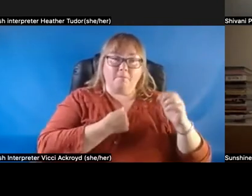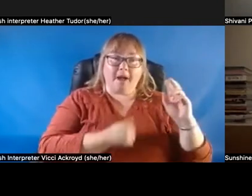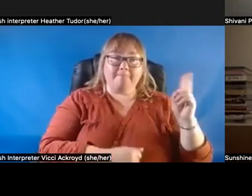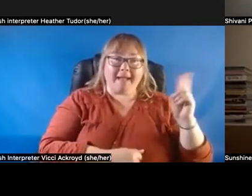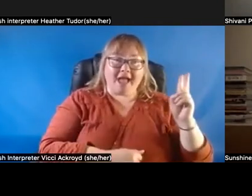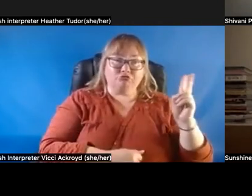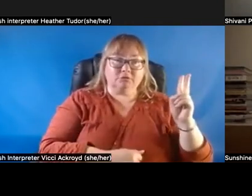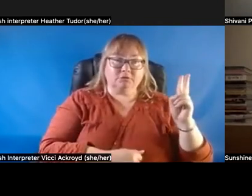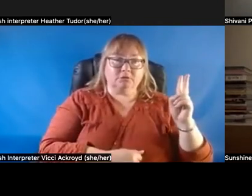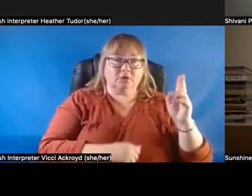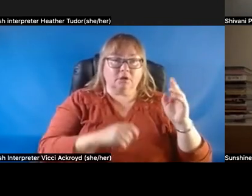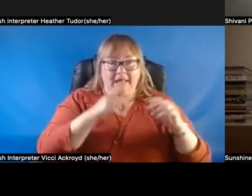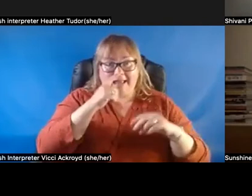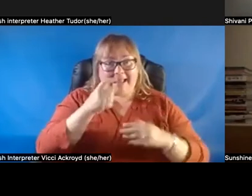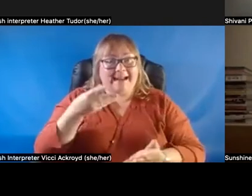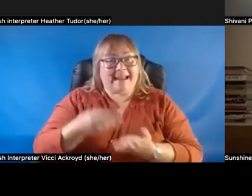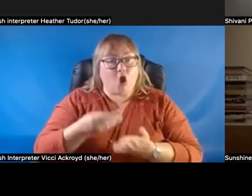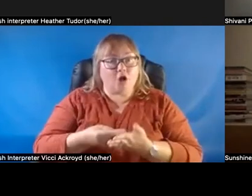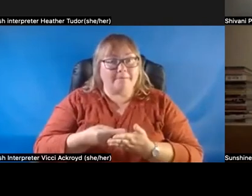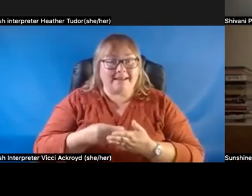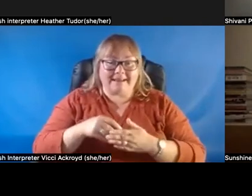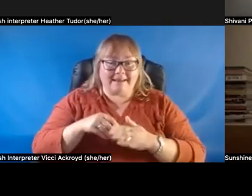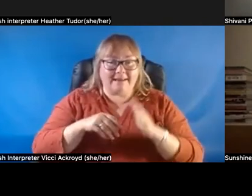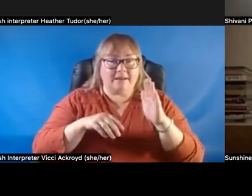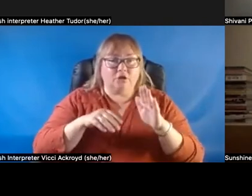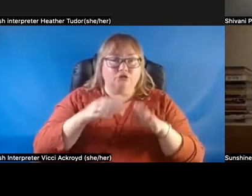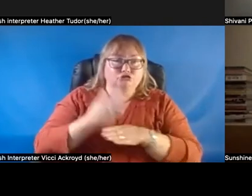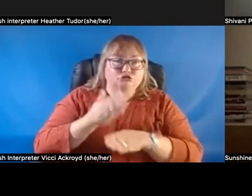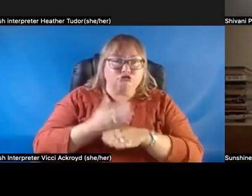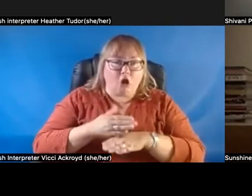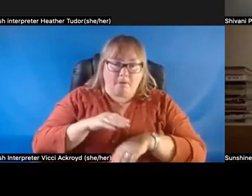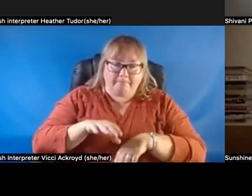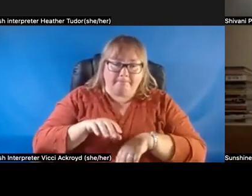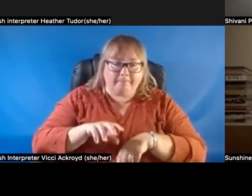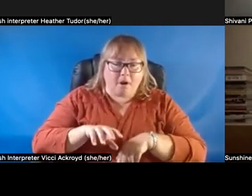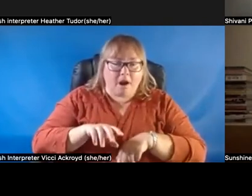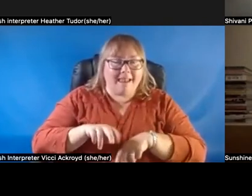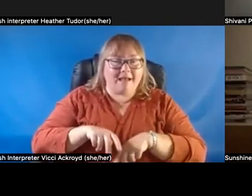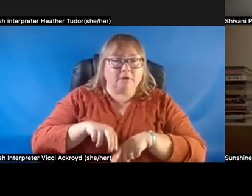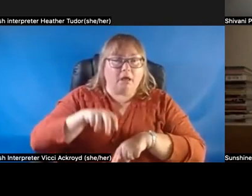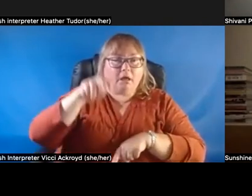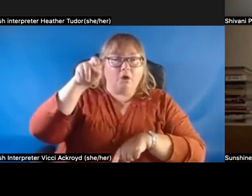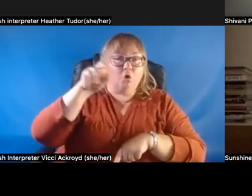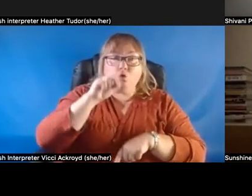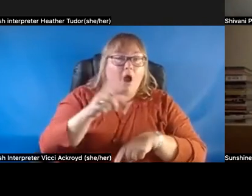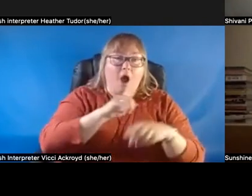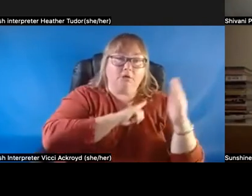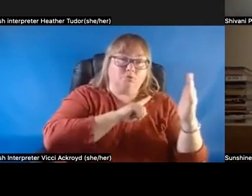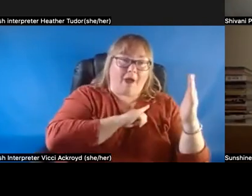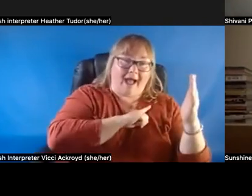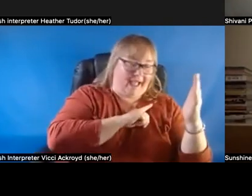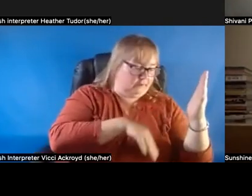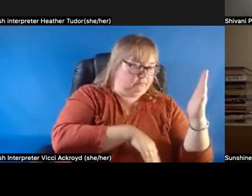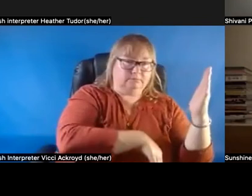climb the economical ladder because of the quota system which exists in constitution. But then what about the